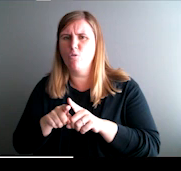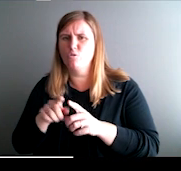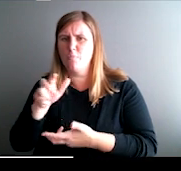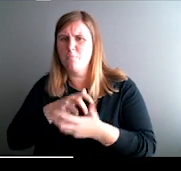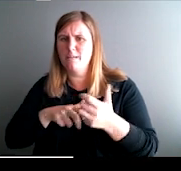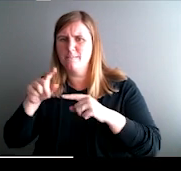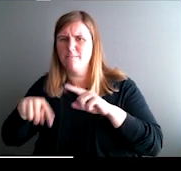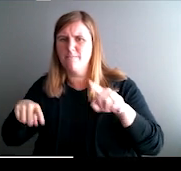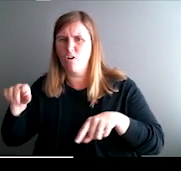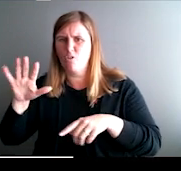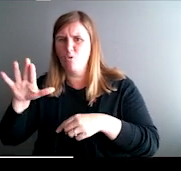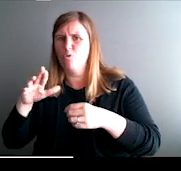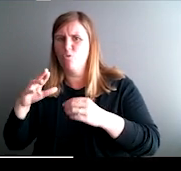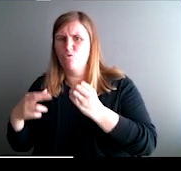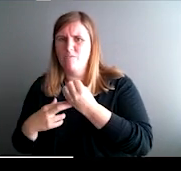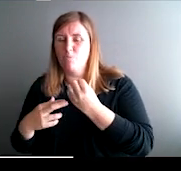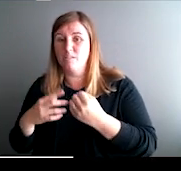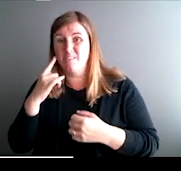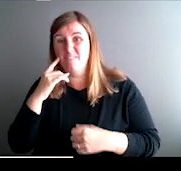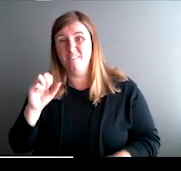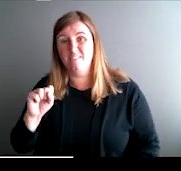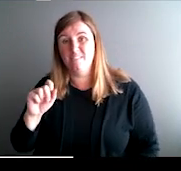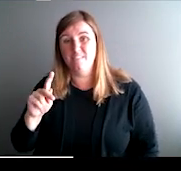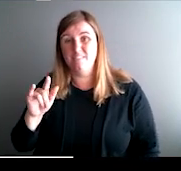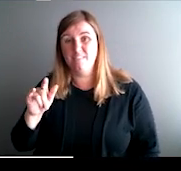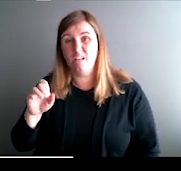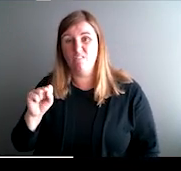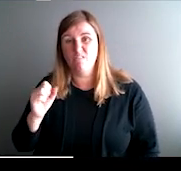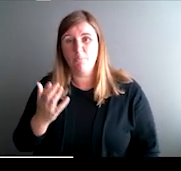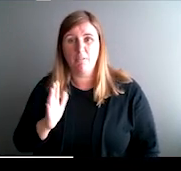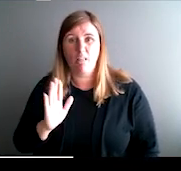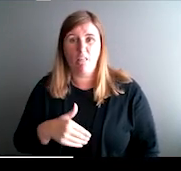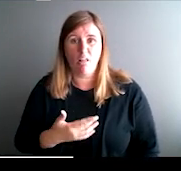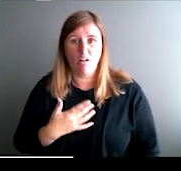If you're always getting Skittles, eventually you're not hungry.